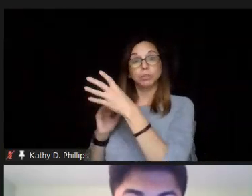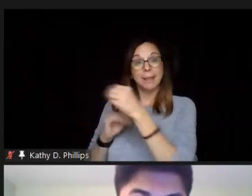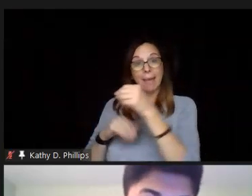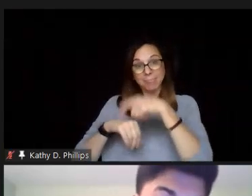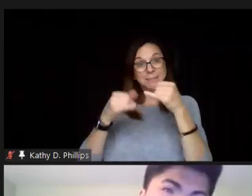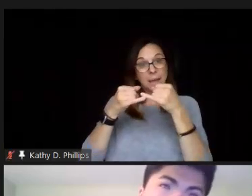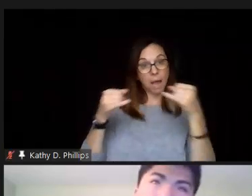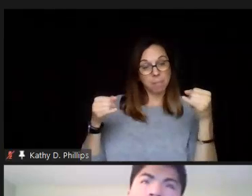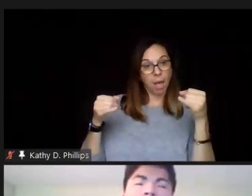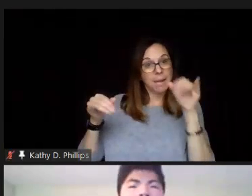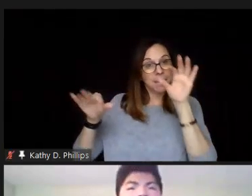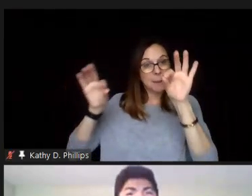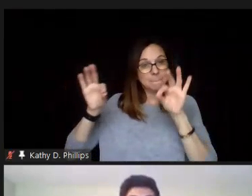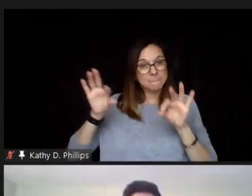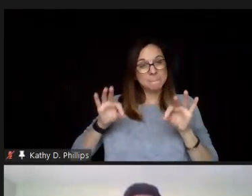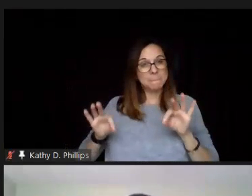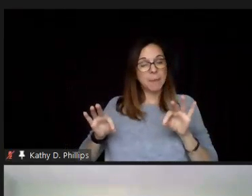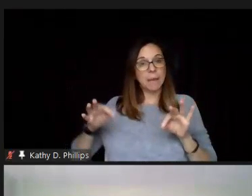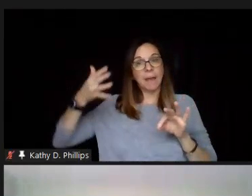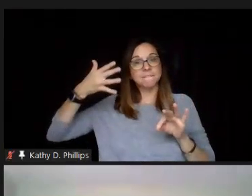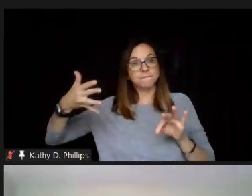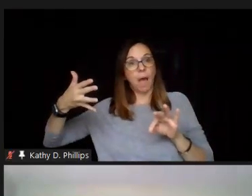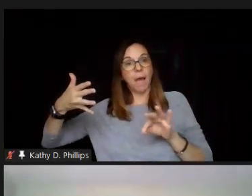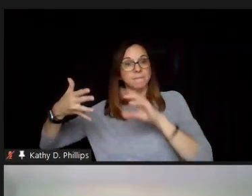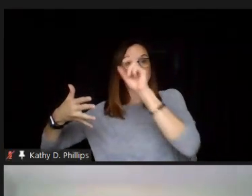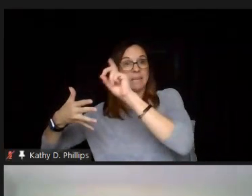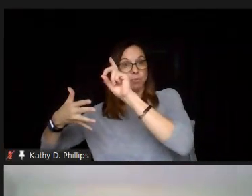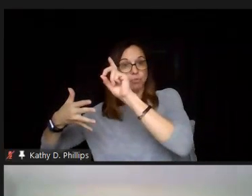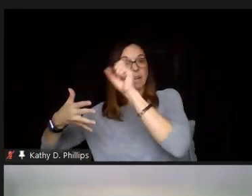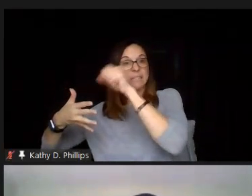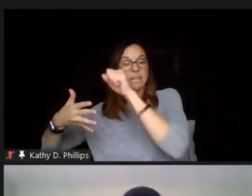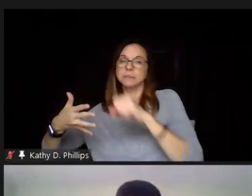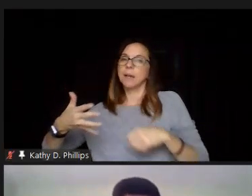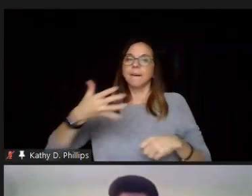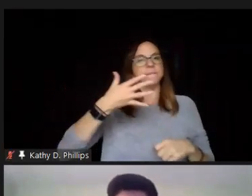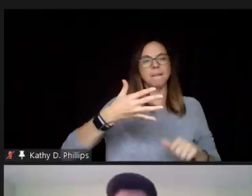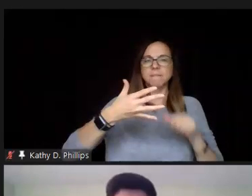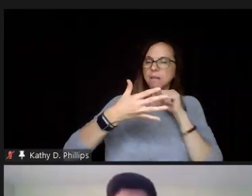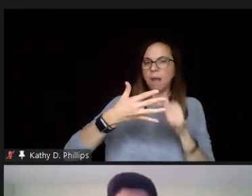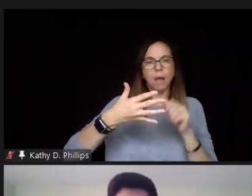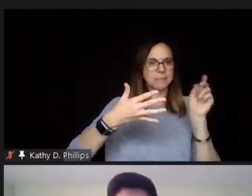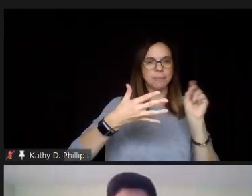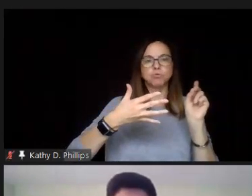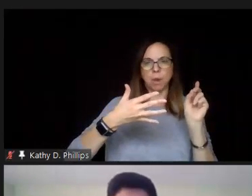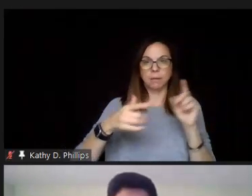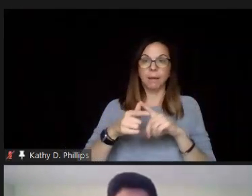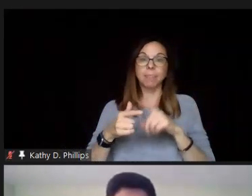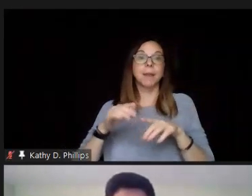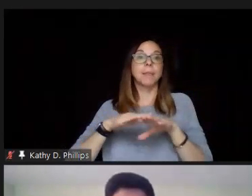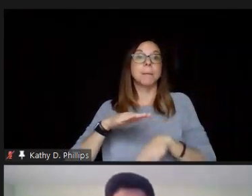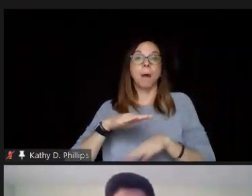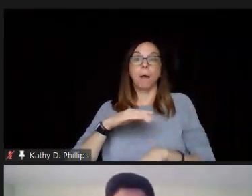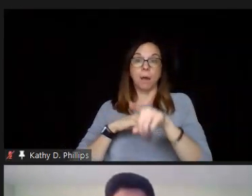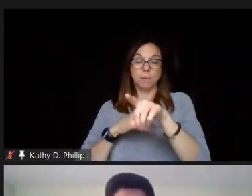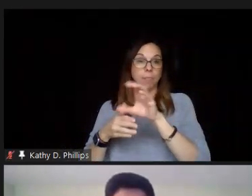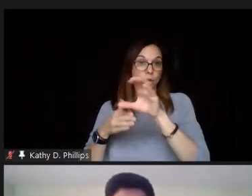side. There's plenty more examples in the sources, but you only have to have 5. And then at the bottom of the